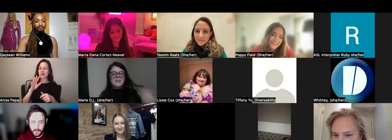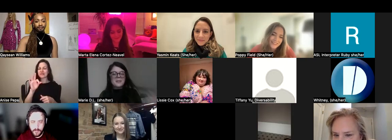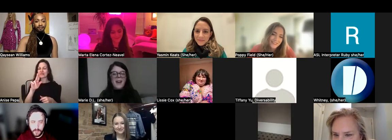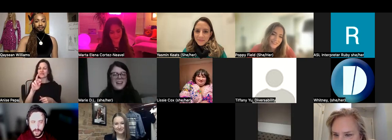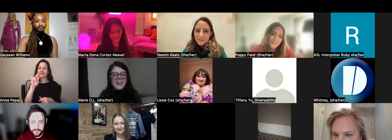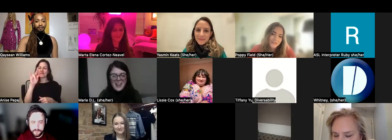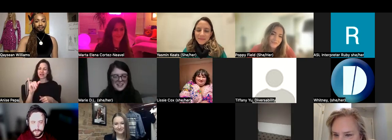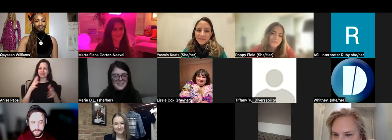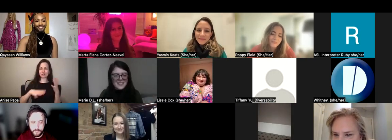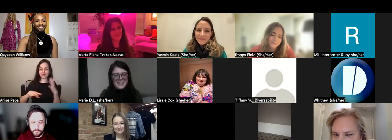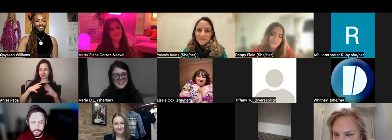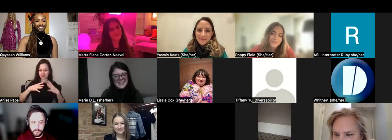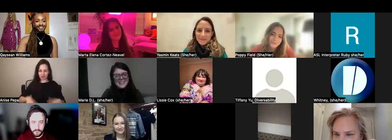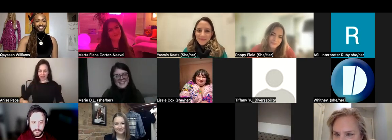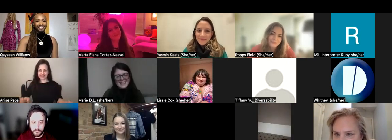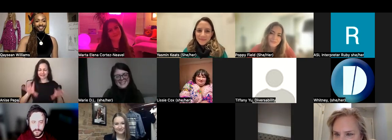eyeshadow.